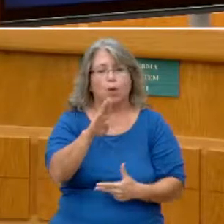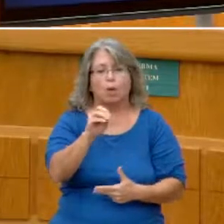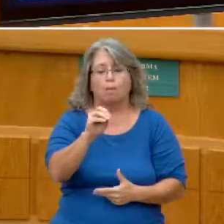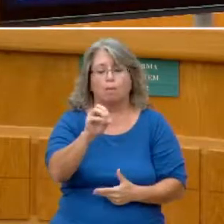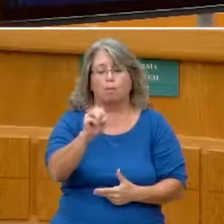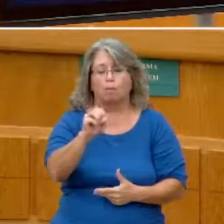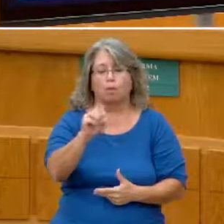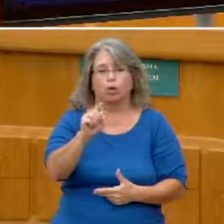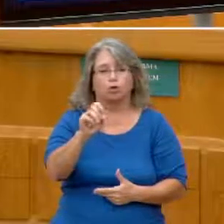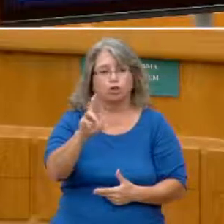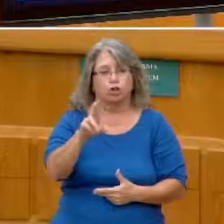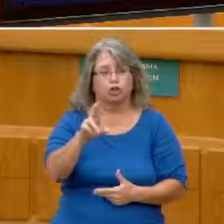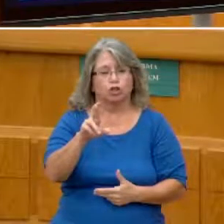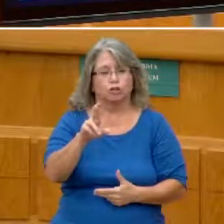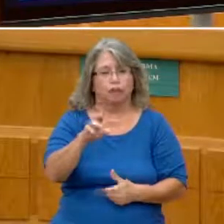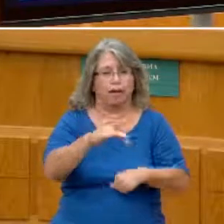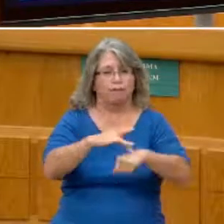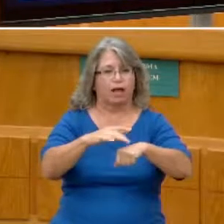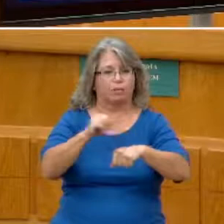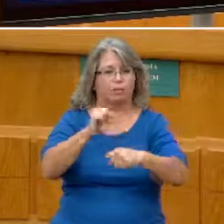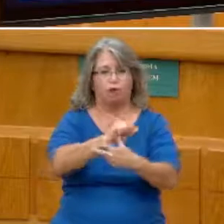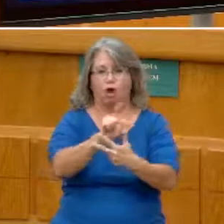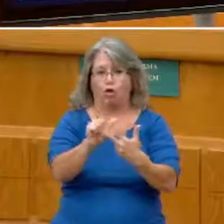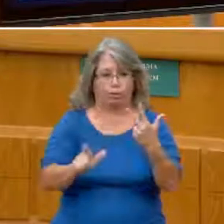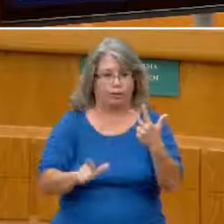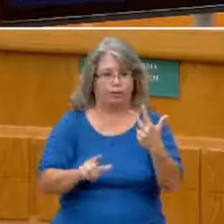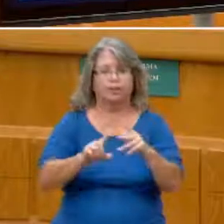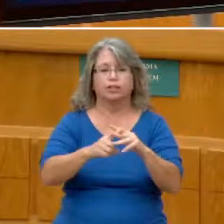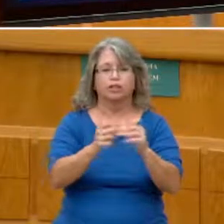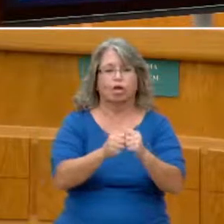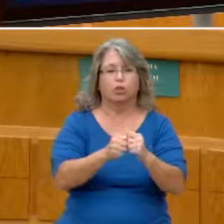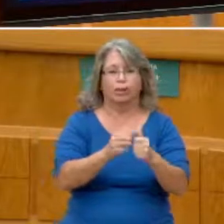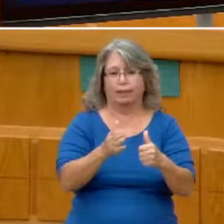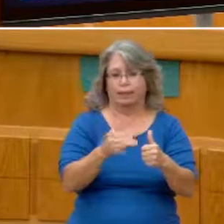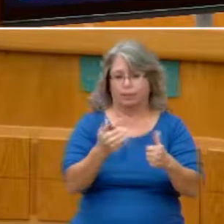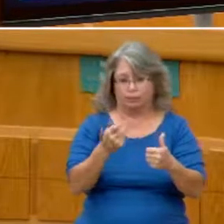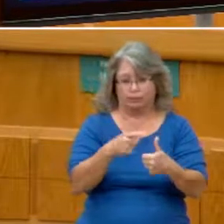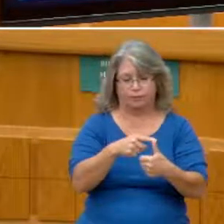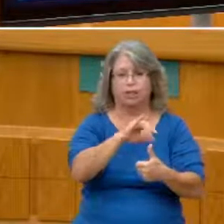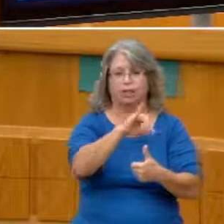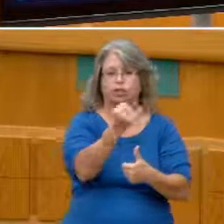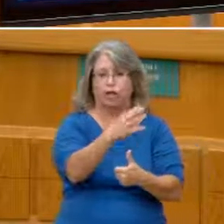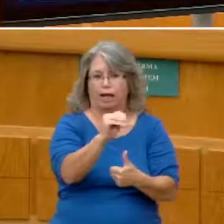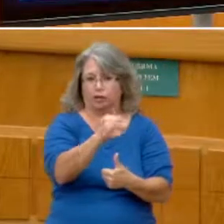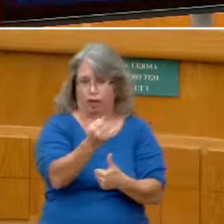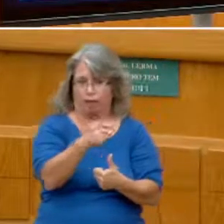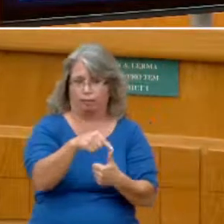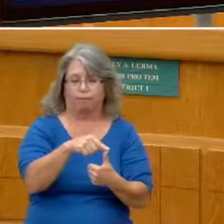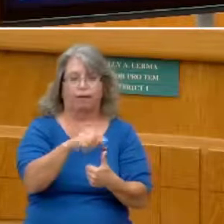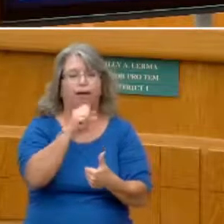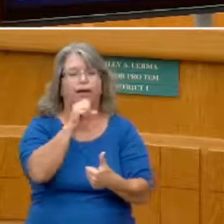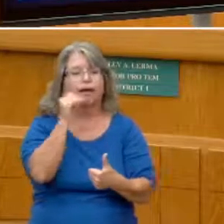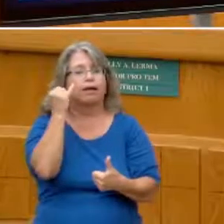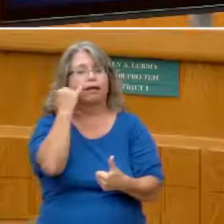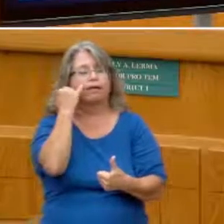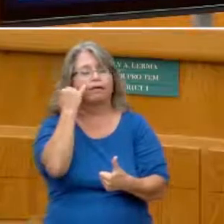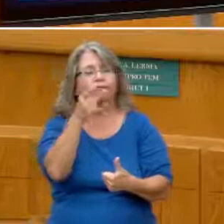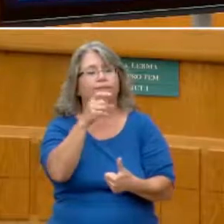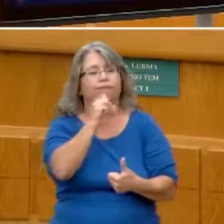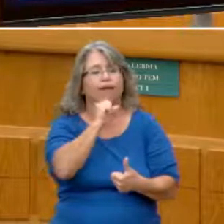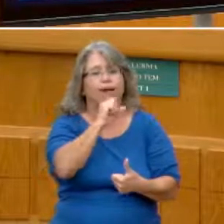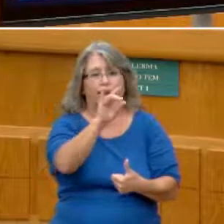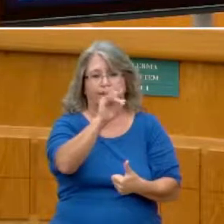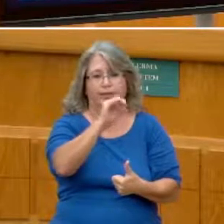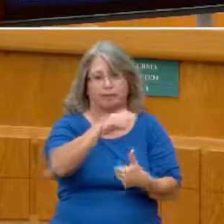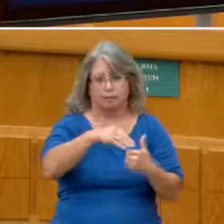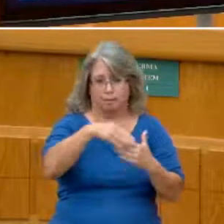vaccines. So I'm going to start with the easy one. So for J&J, everyone 18 years and older who has received